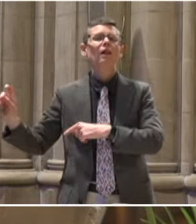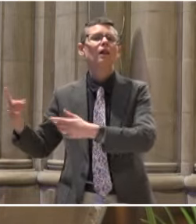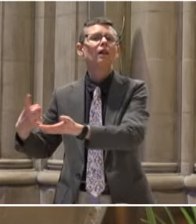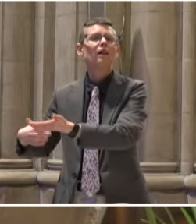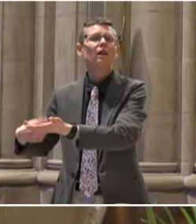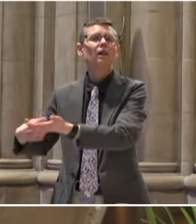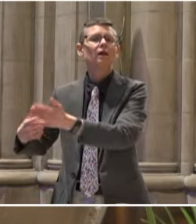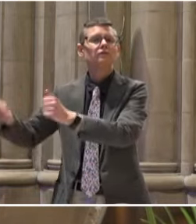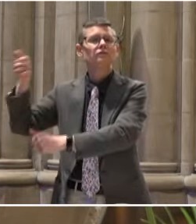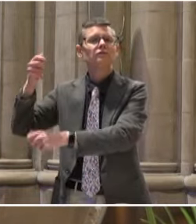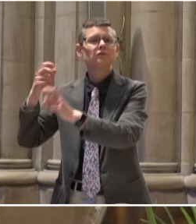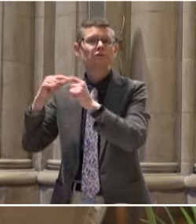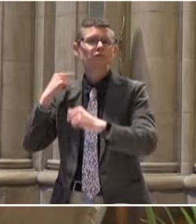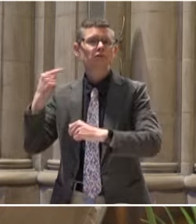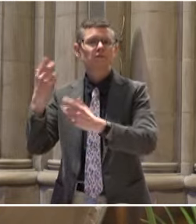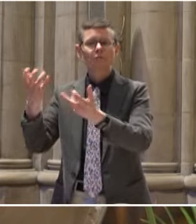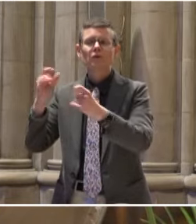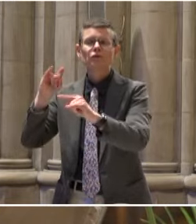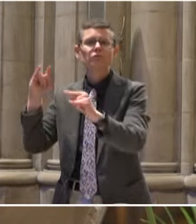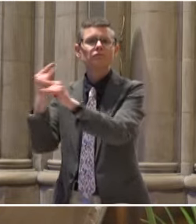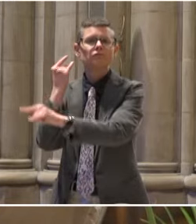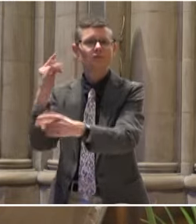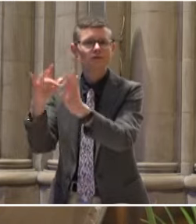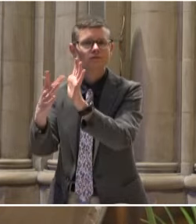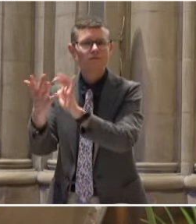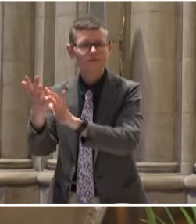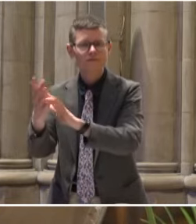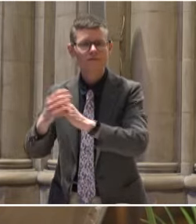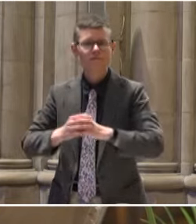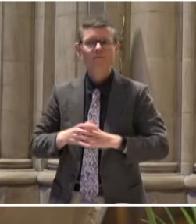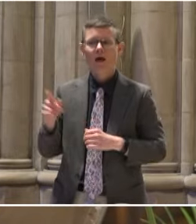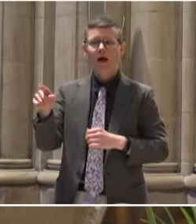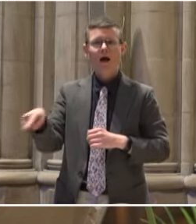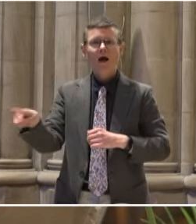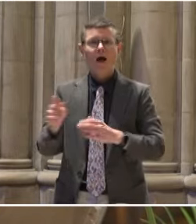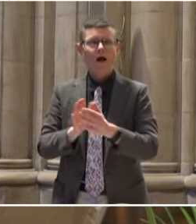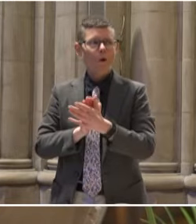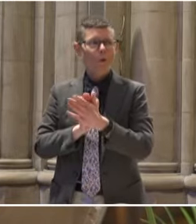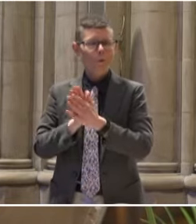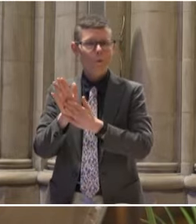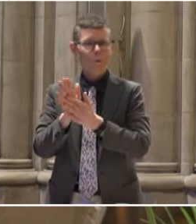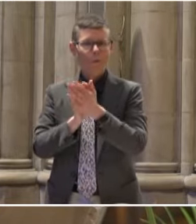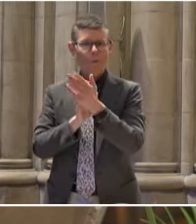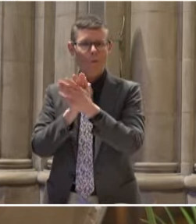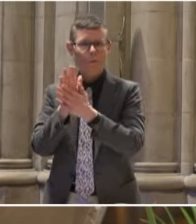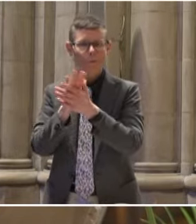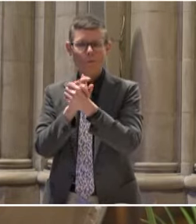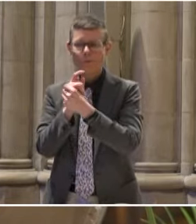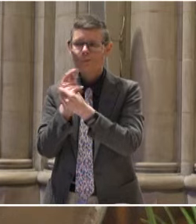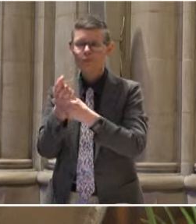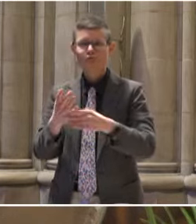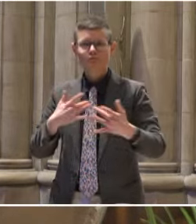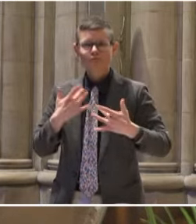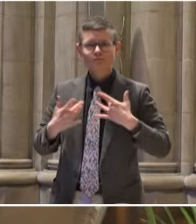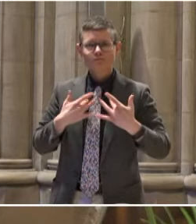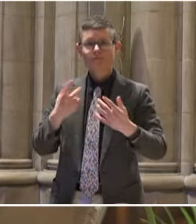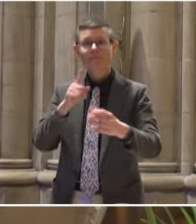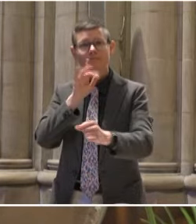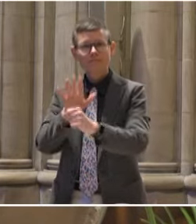betray Jesus to them. When they heard it, they were greatly pleased and promised to give him